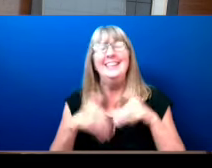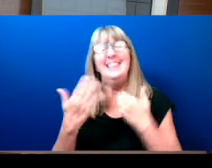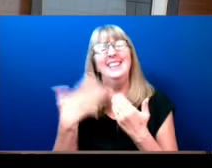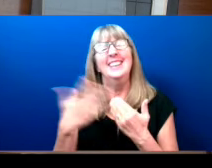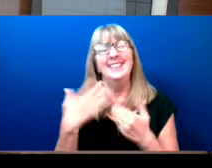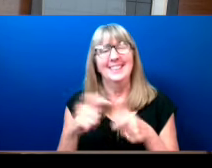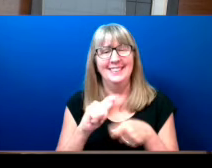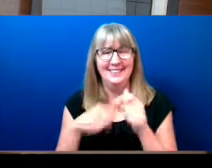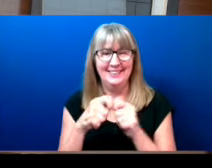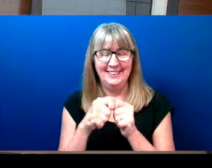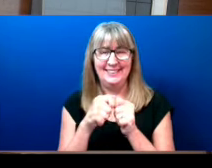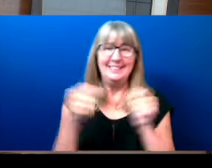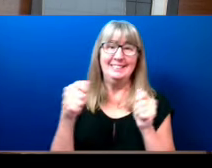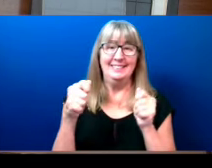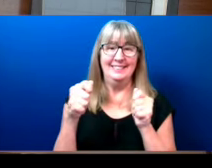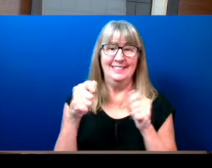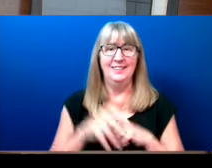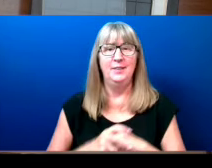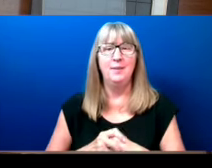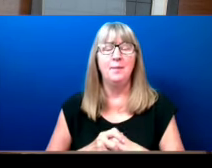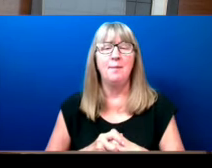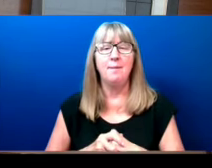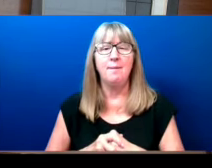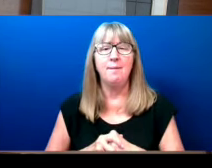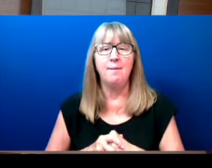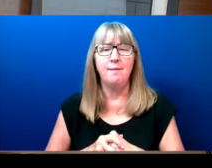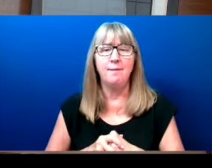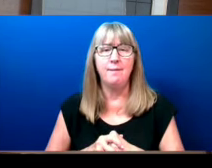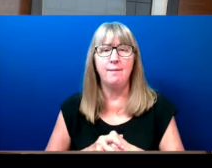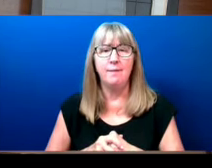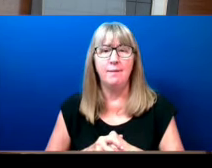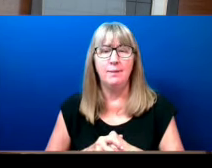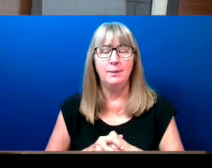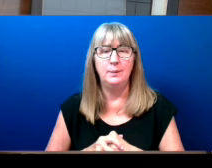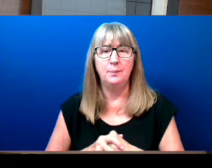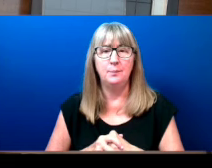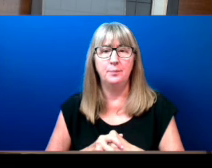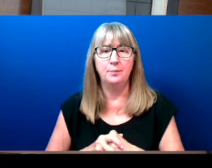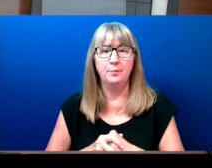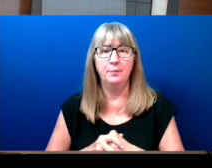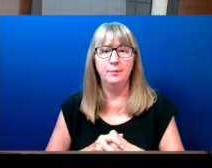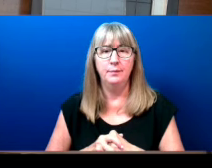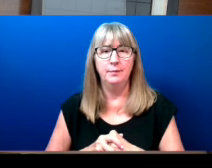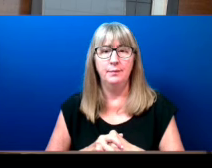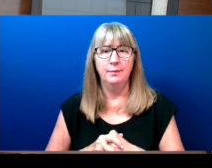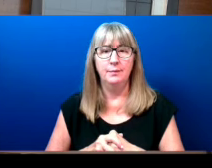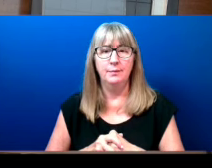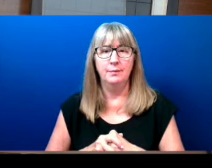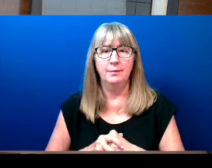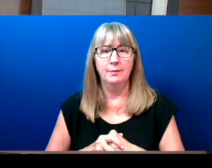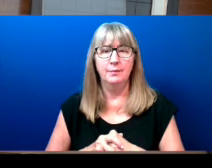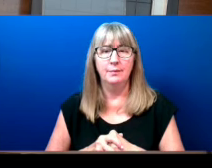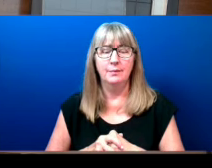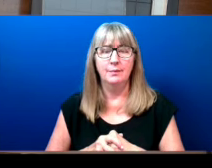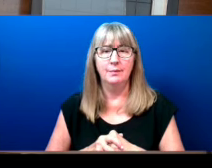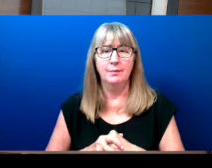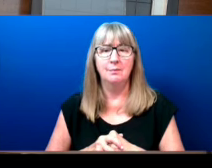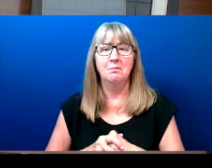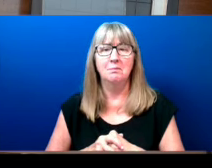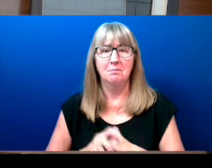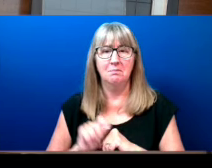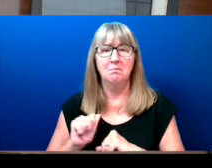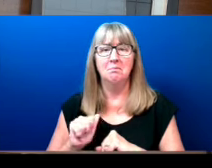say it's easy and then I can mess it up right away. Just make your loop and then turn your bow.